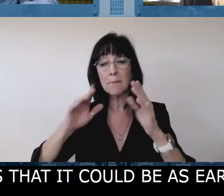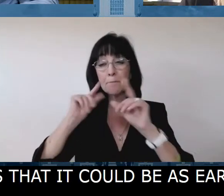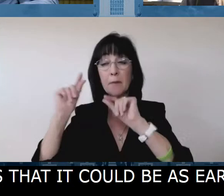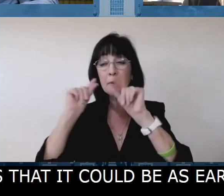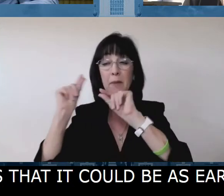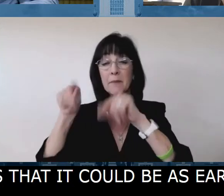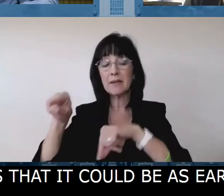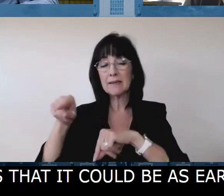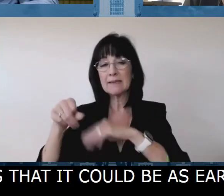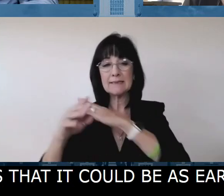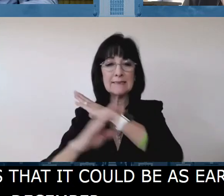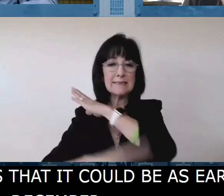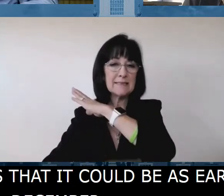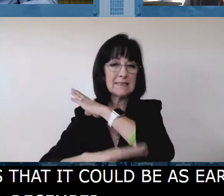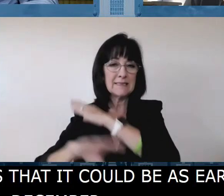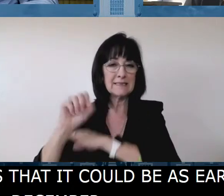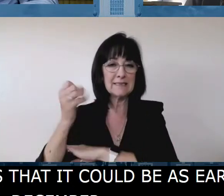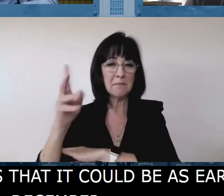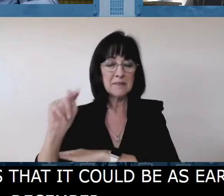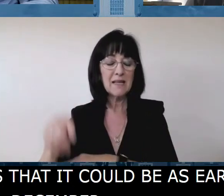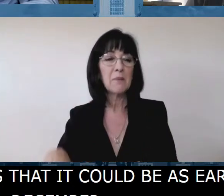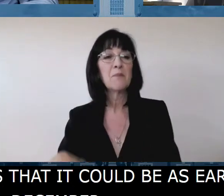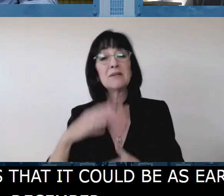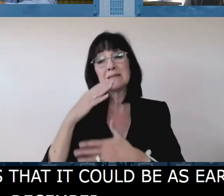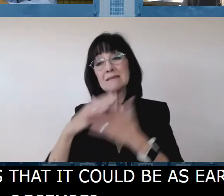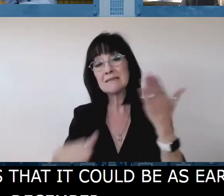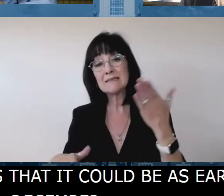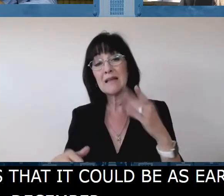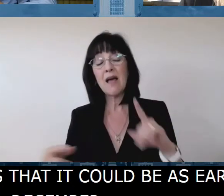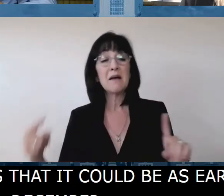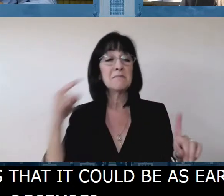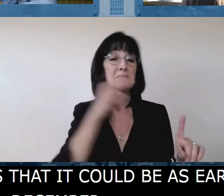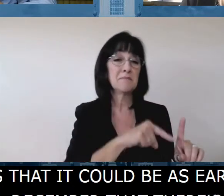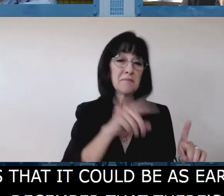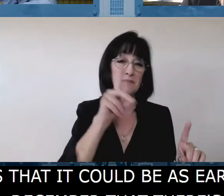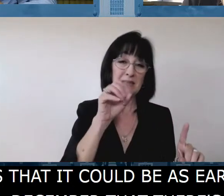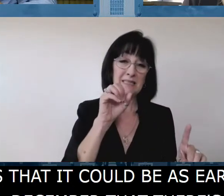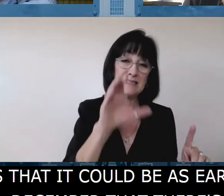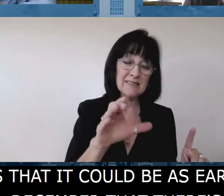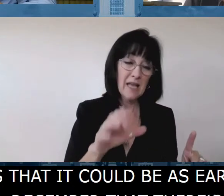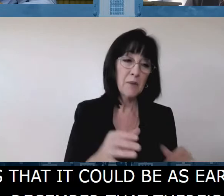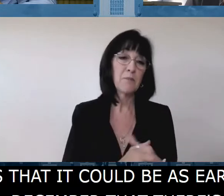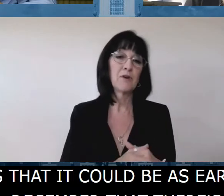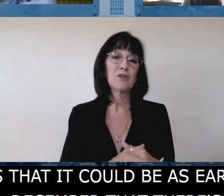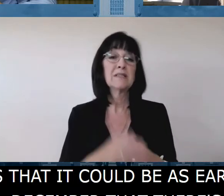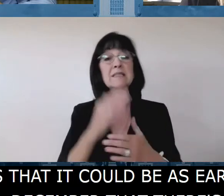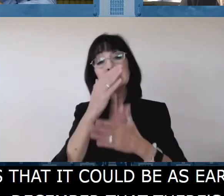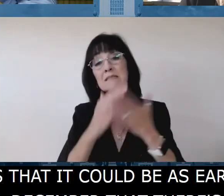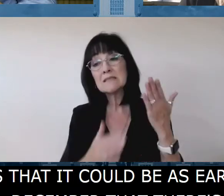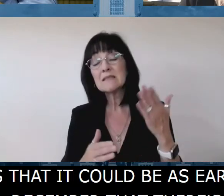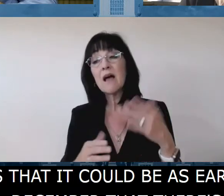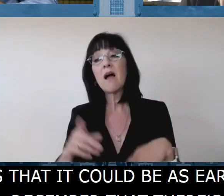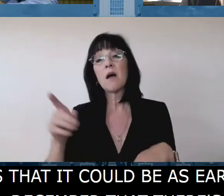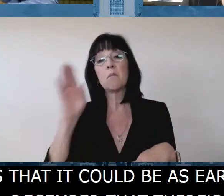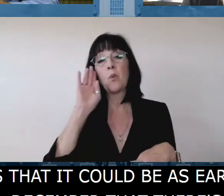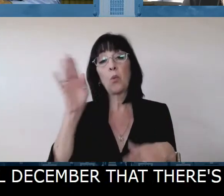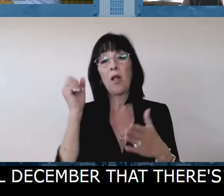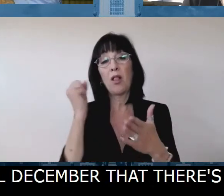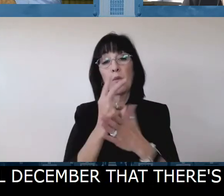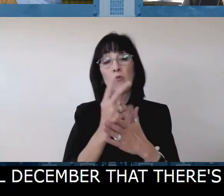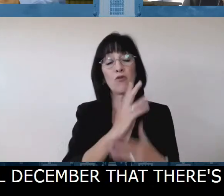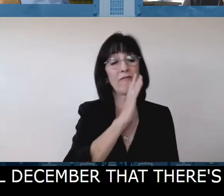December that there's an EUA approval for ages 5 to 11. We're